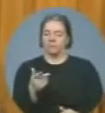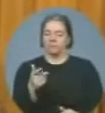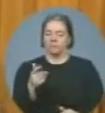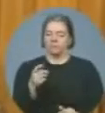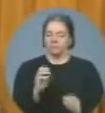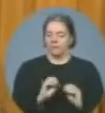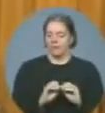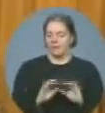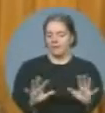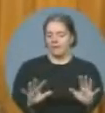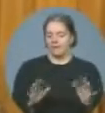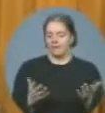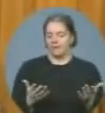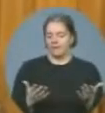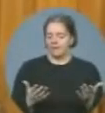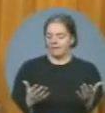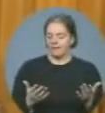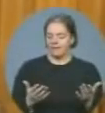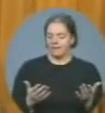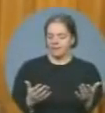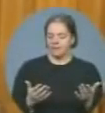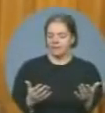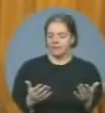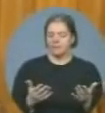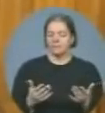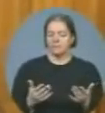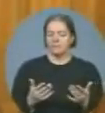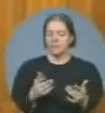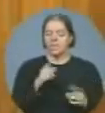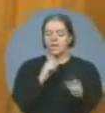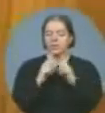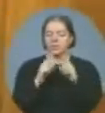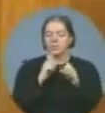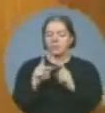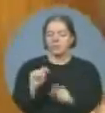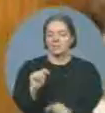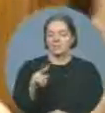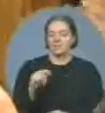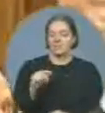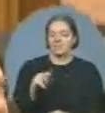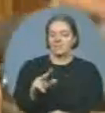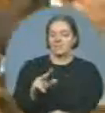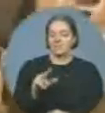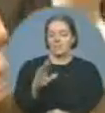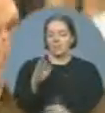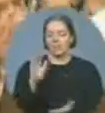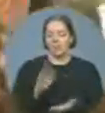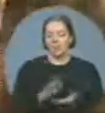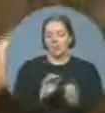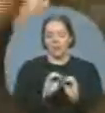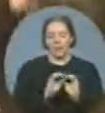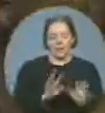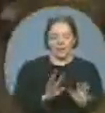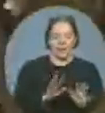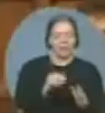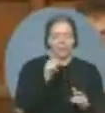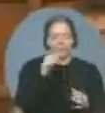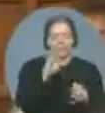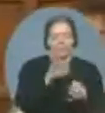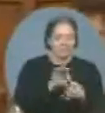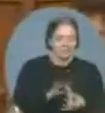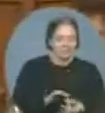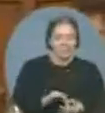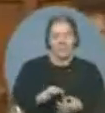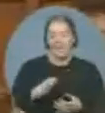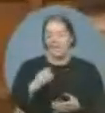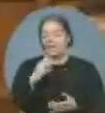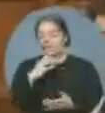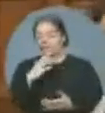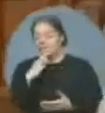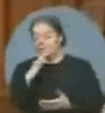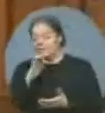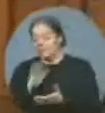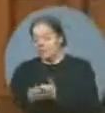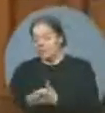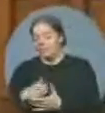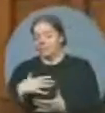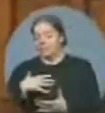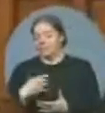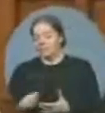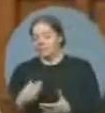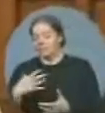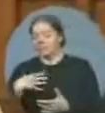your own wife and daughter and son-in-law? Honourable Parliamentary Secretary to the